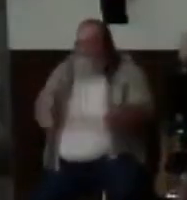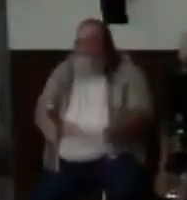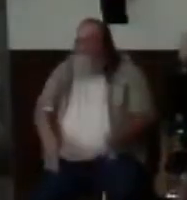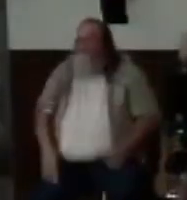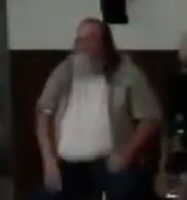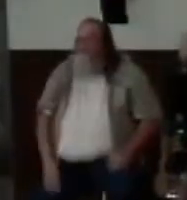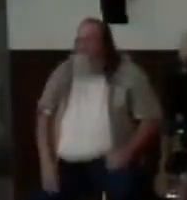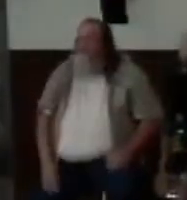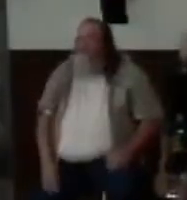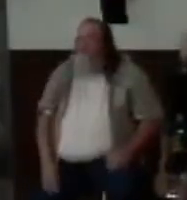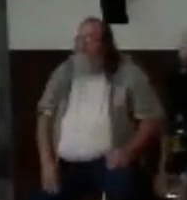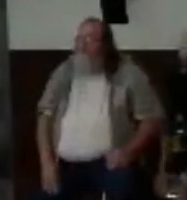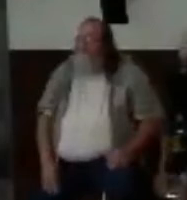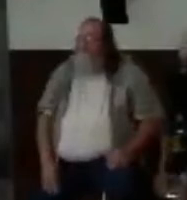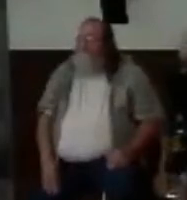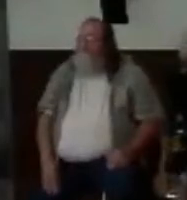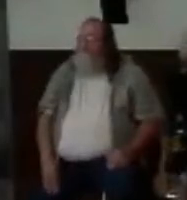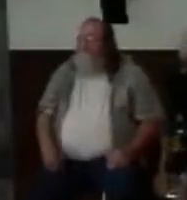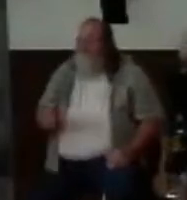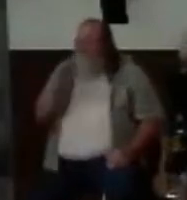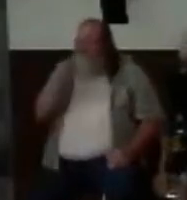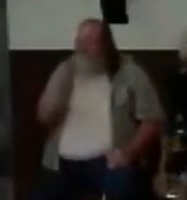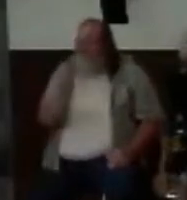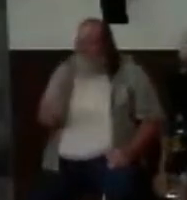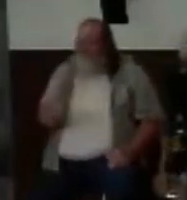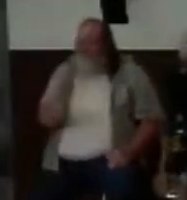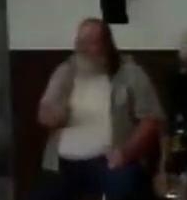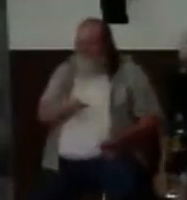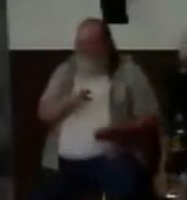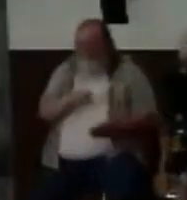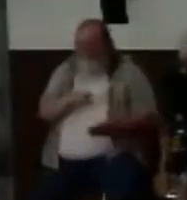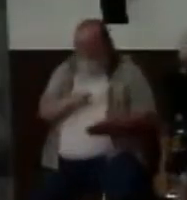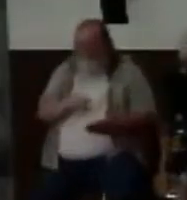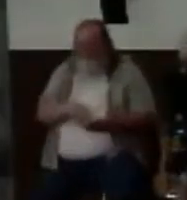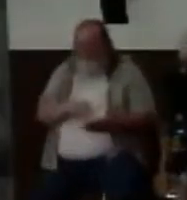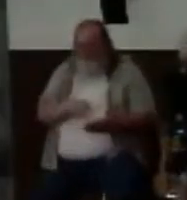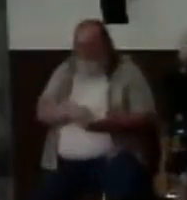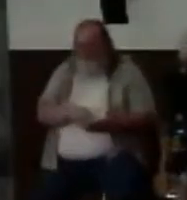he'll say, now we're going to read this and pretend you've never read it before.